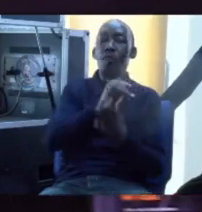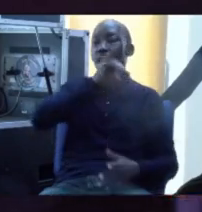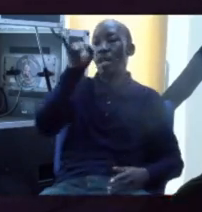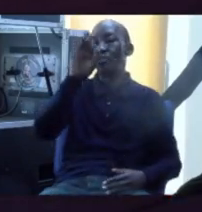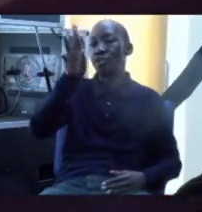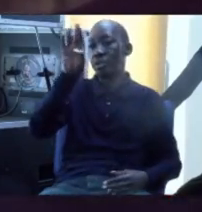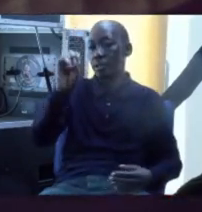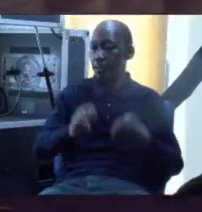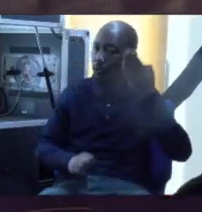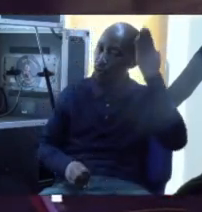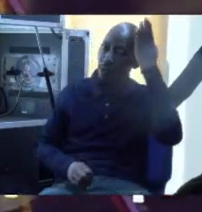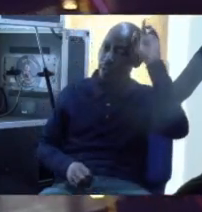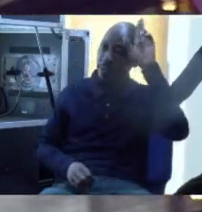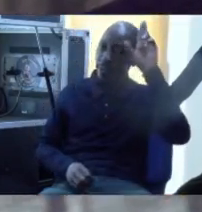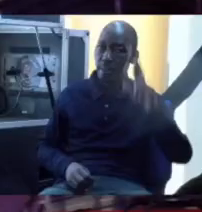Jireh.